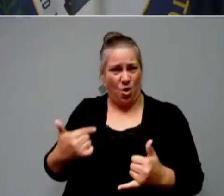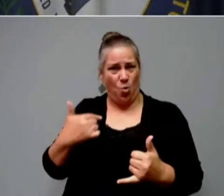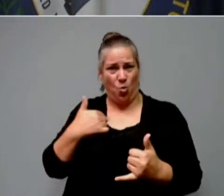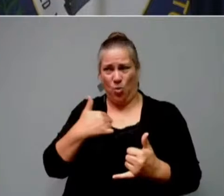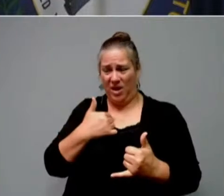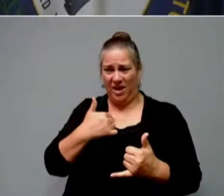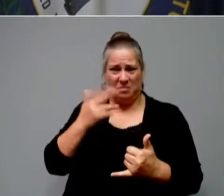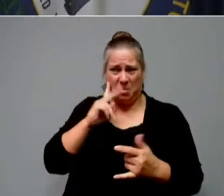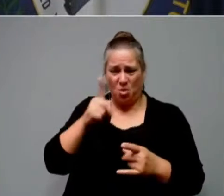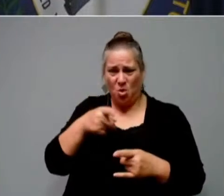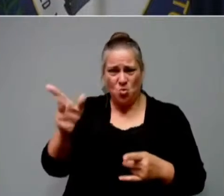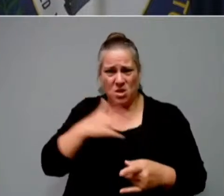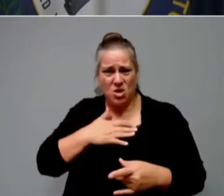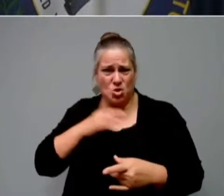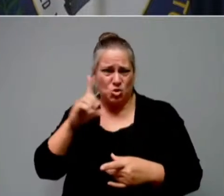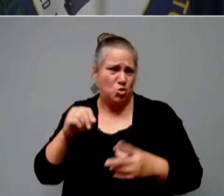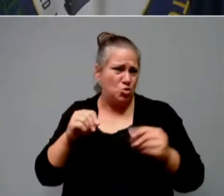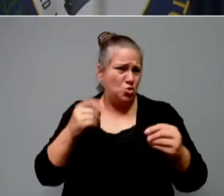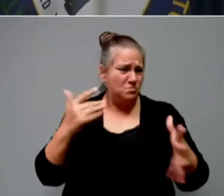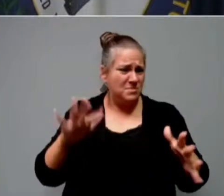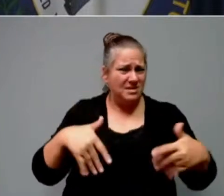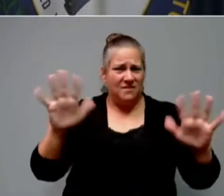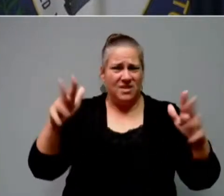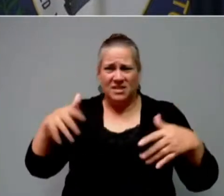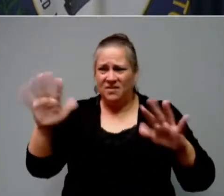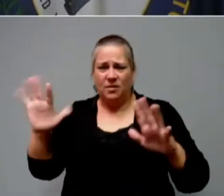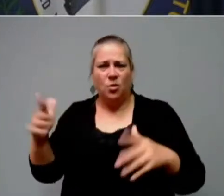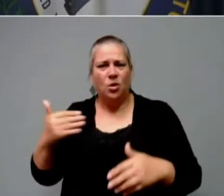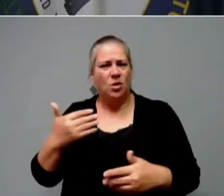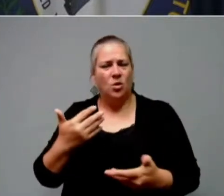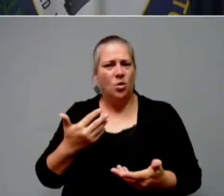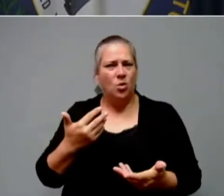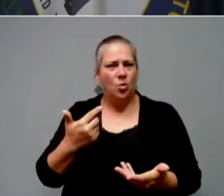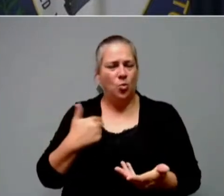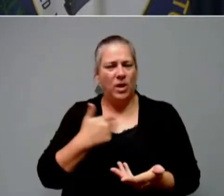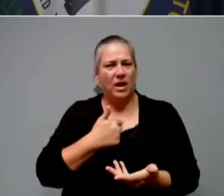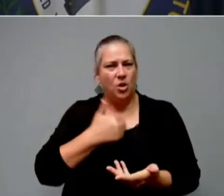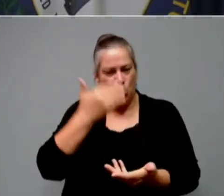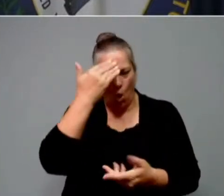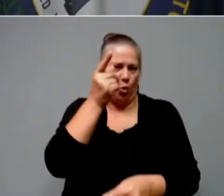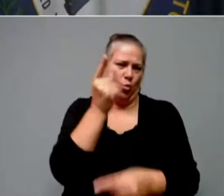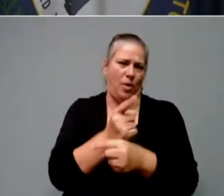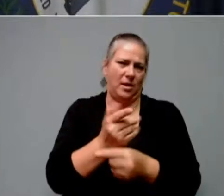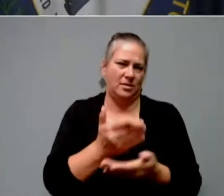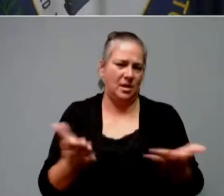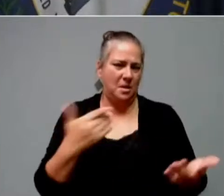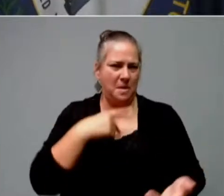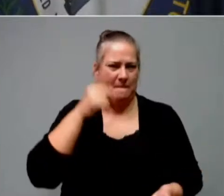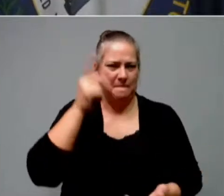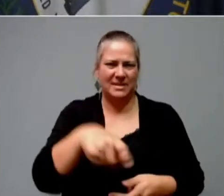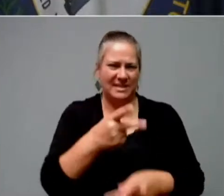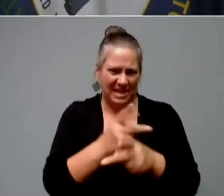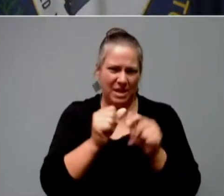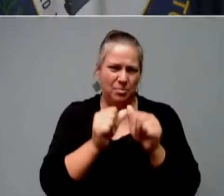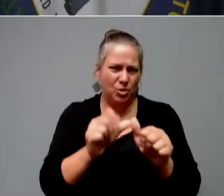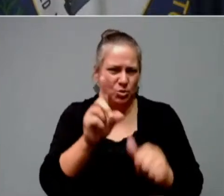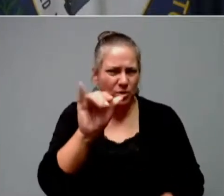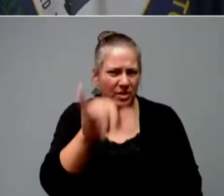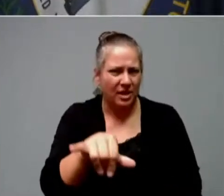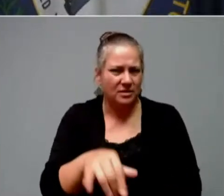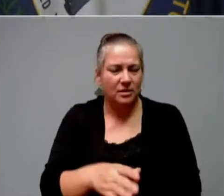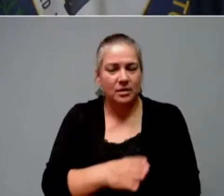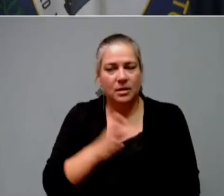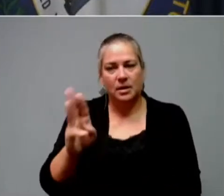right thing is. We just got to be strong enough to continue to do the right thing. Melissa Patrick, Kentucky Health News.